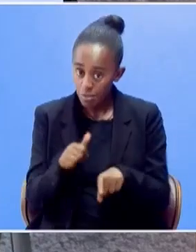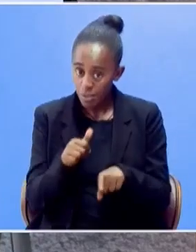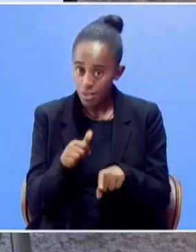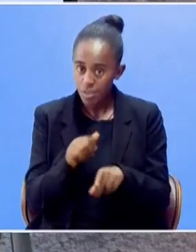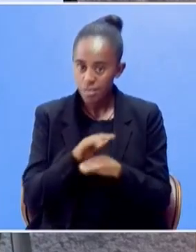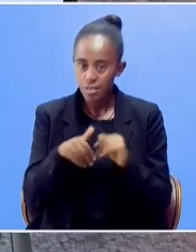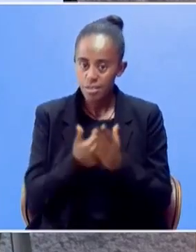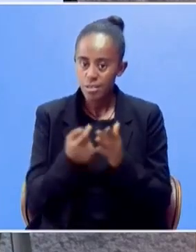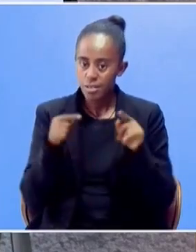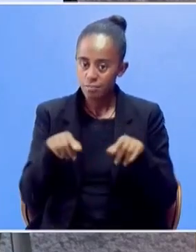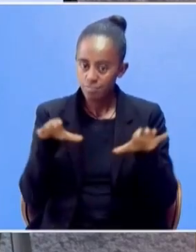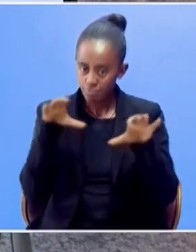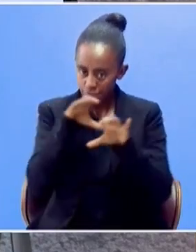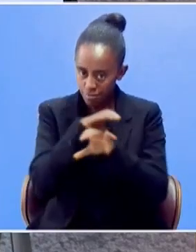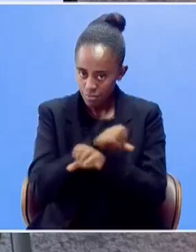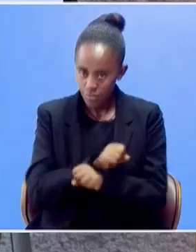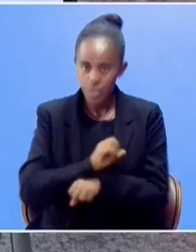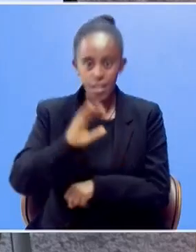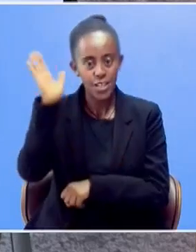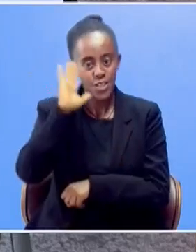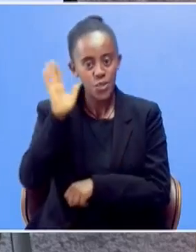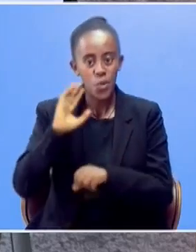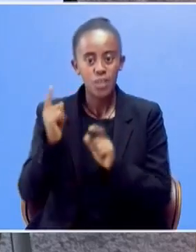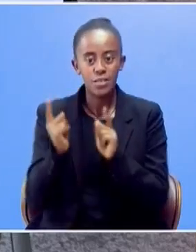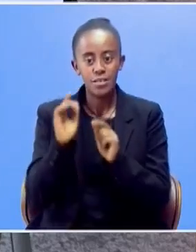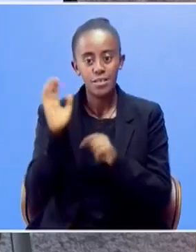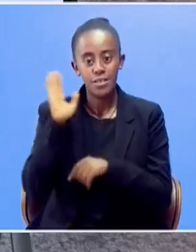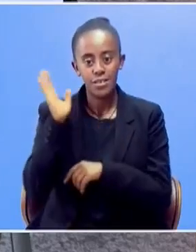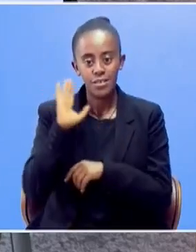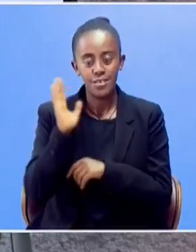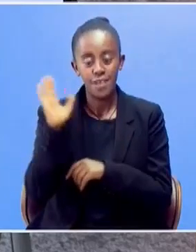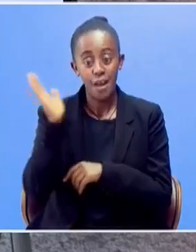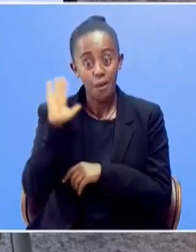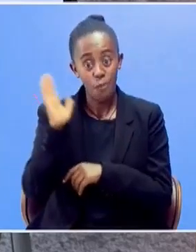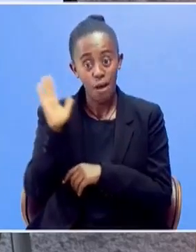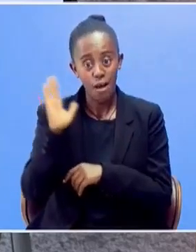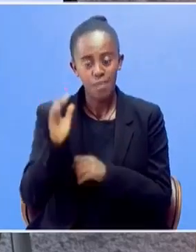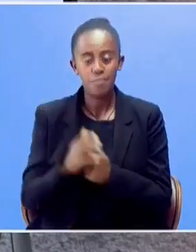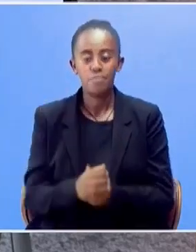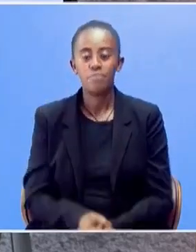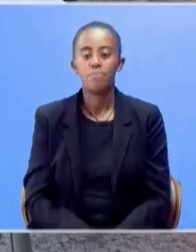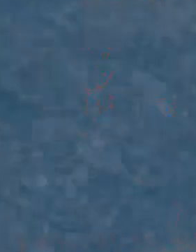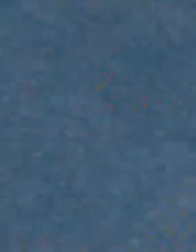That was all what I have for today. See you next time. Until then, have a good one.